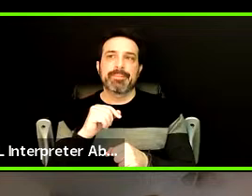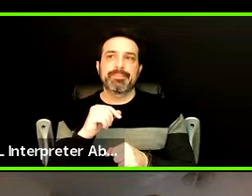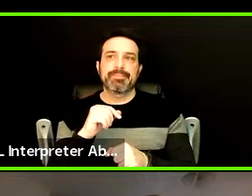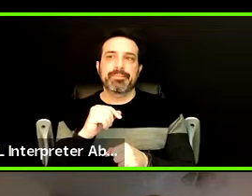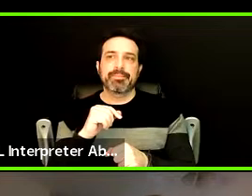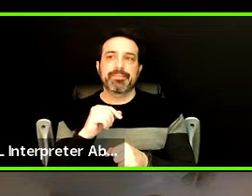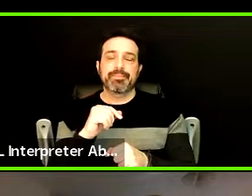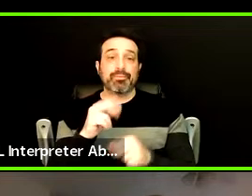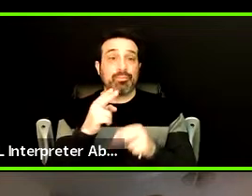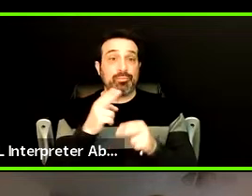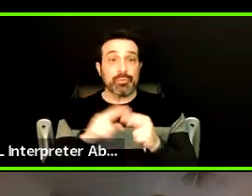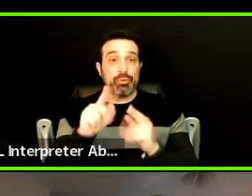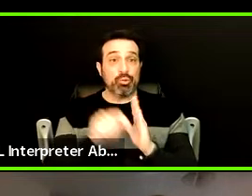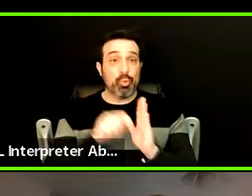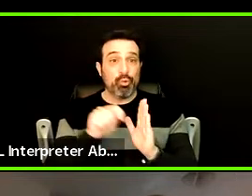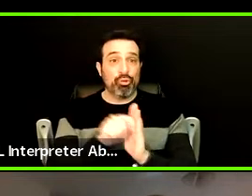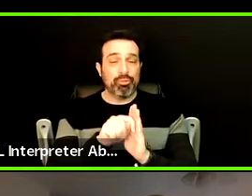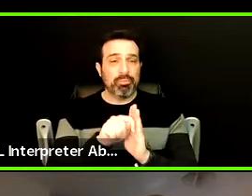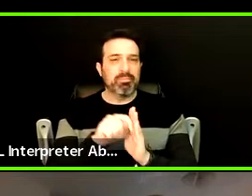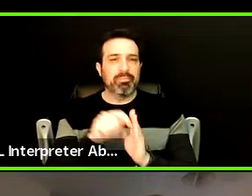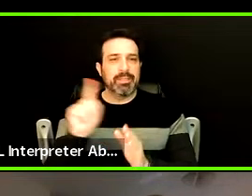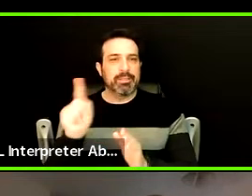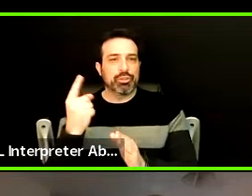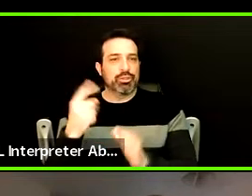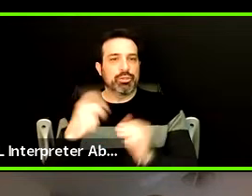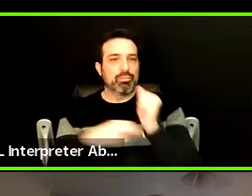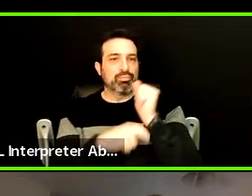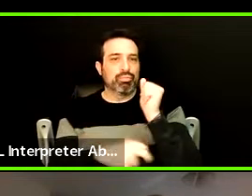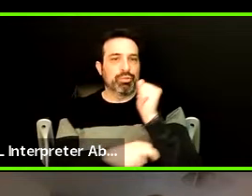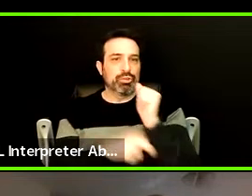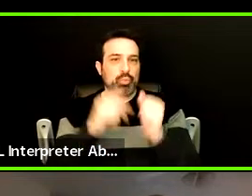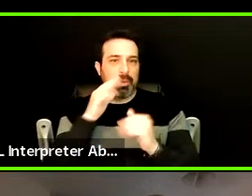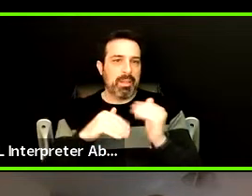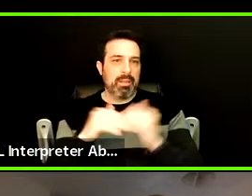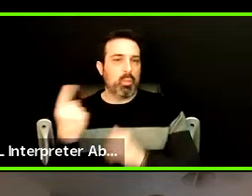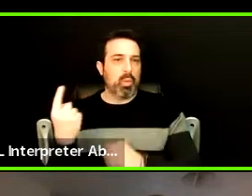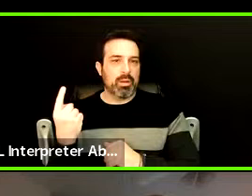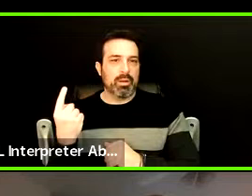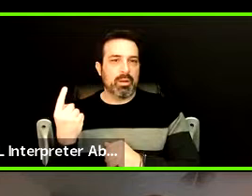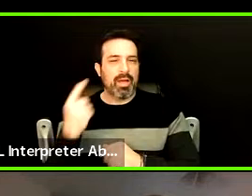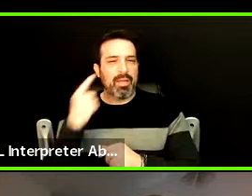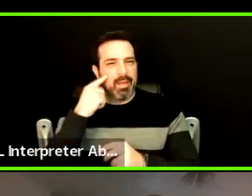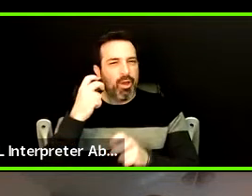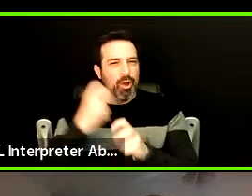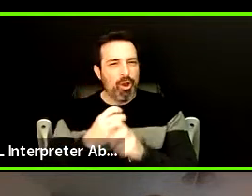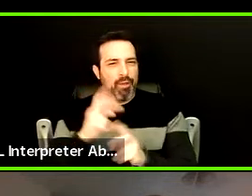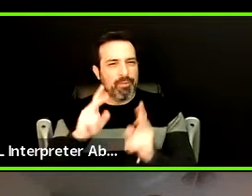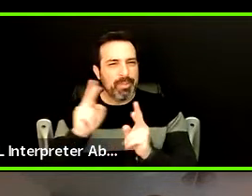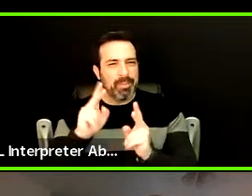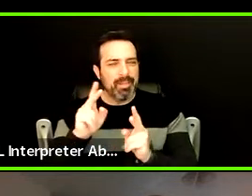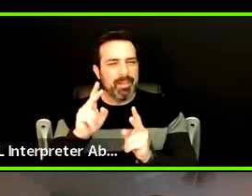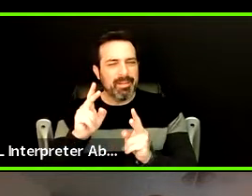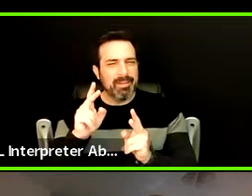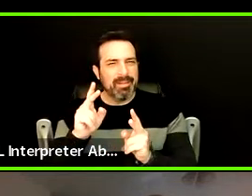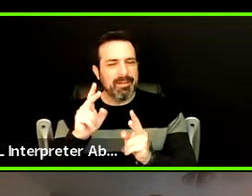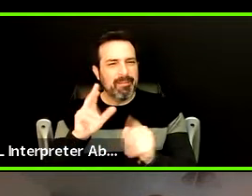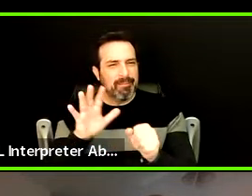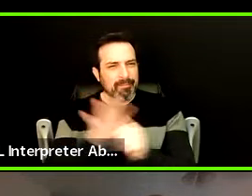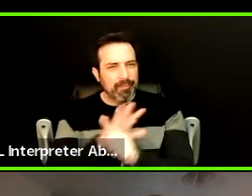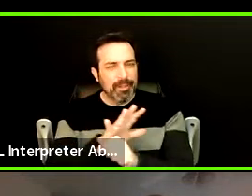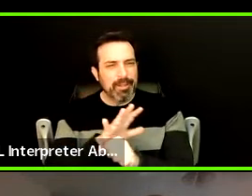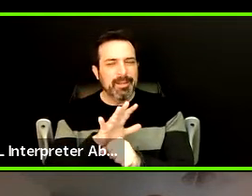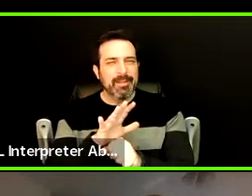for the short term, it's just the bridge that will be built. And I think it's hard for people to kind of wrap their arms